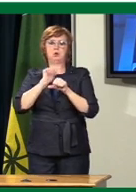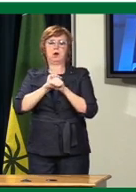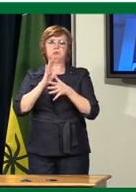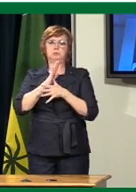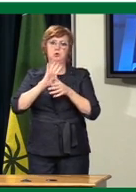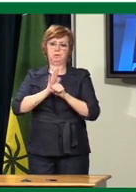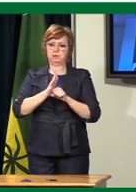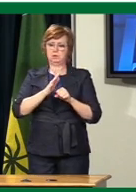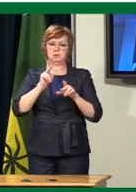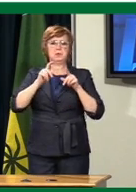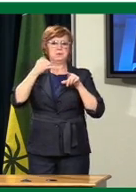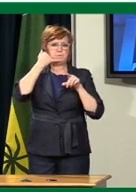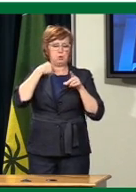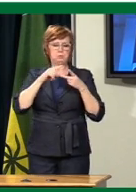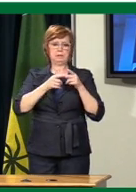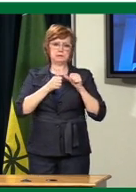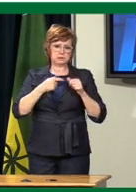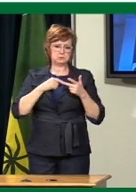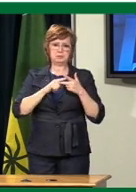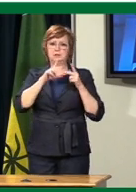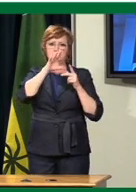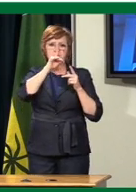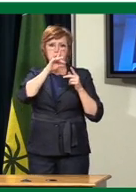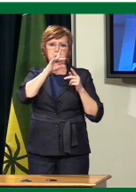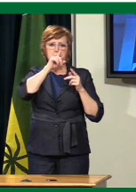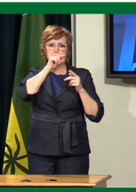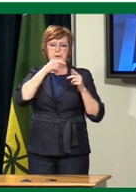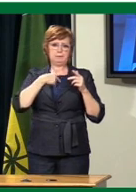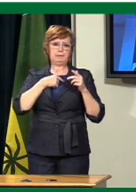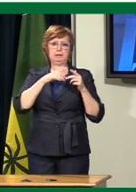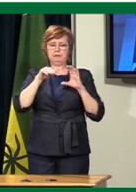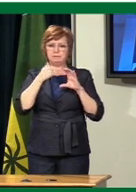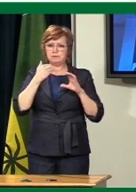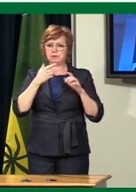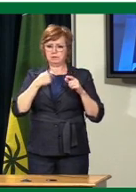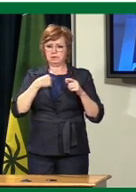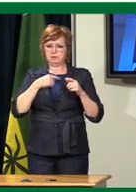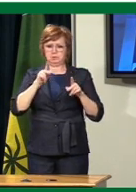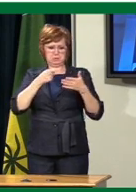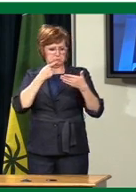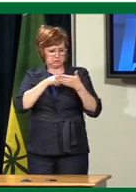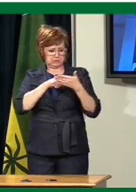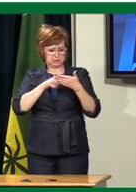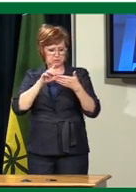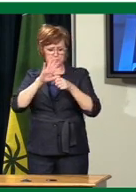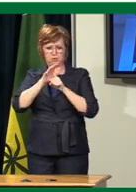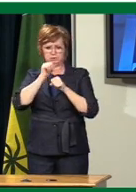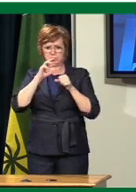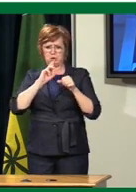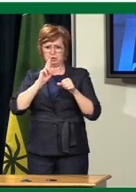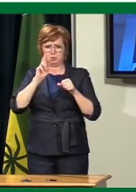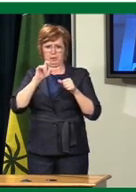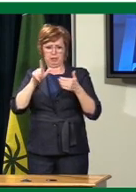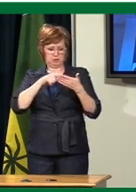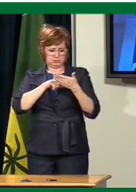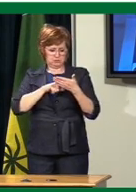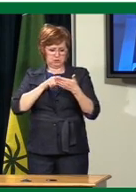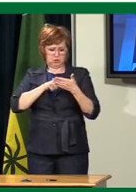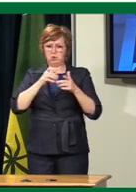get letters, I get phone calls, I get texts, I get tweets by people saying this isn't real, you're